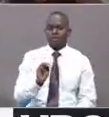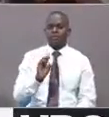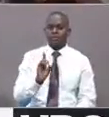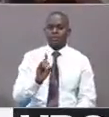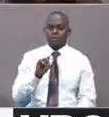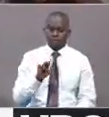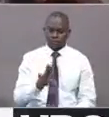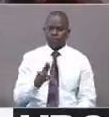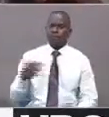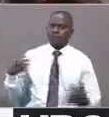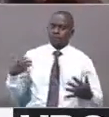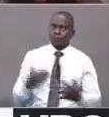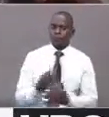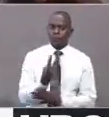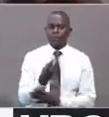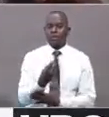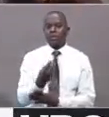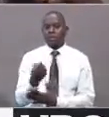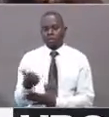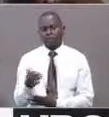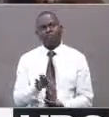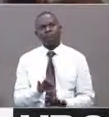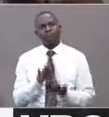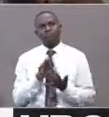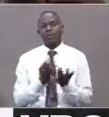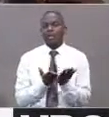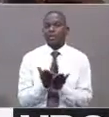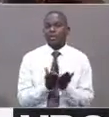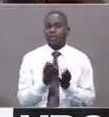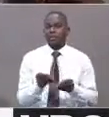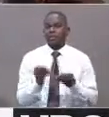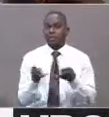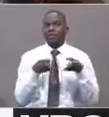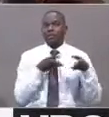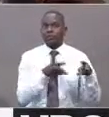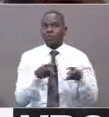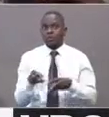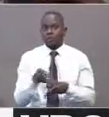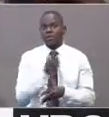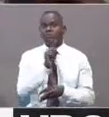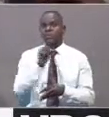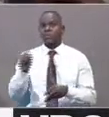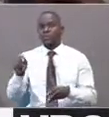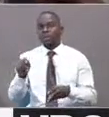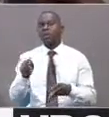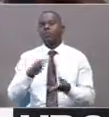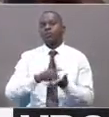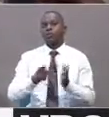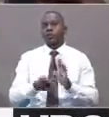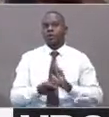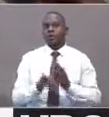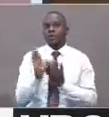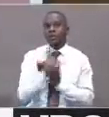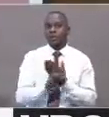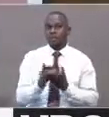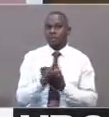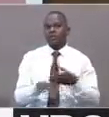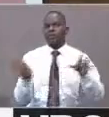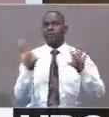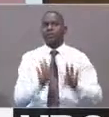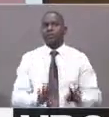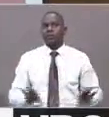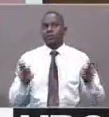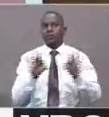since 2016 piloted a unique service delivery method in the respective project districts. The purpose is